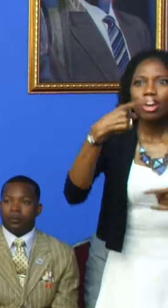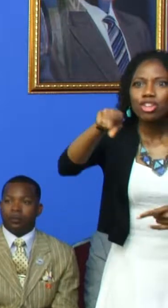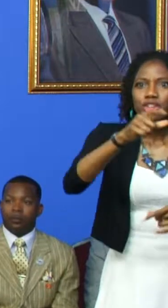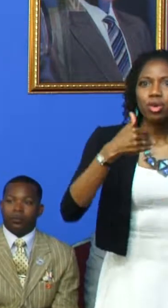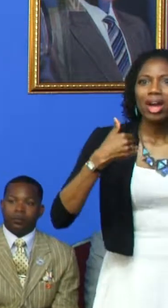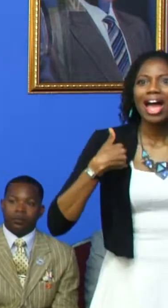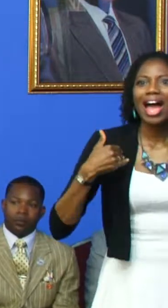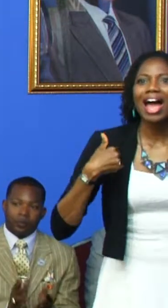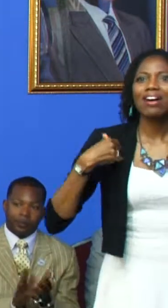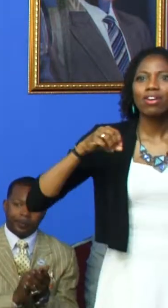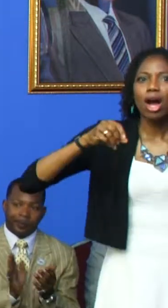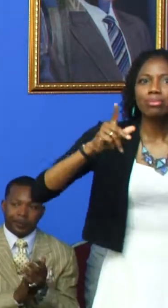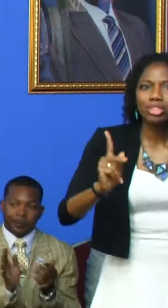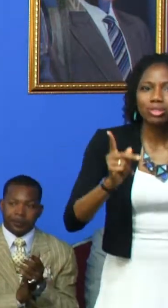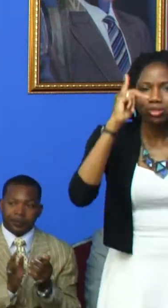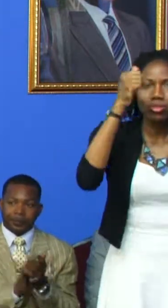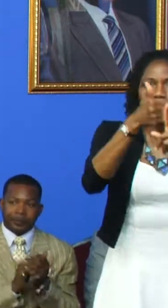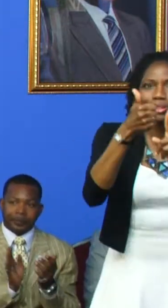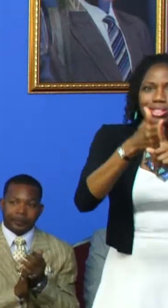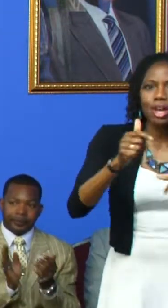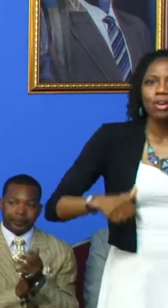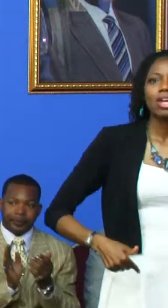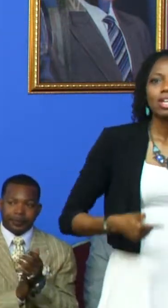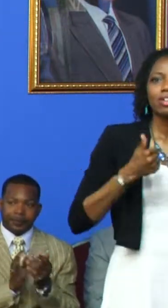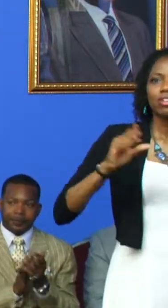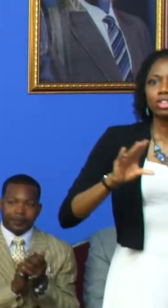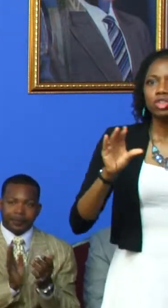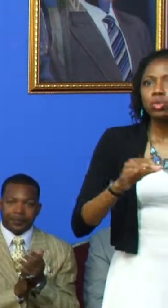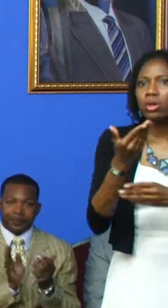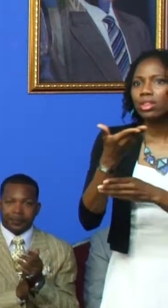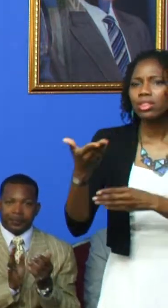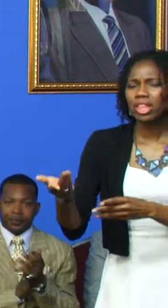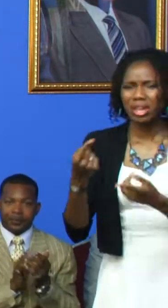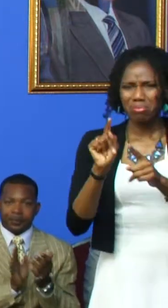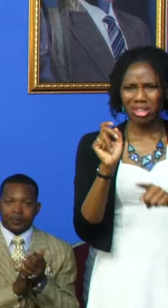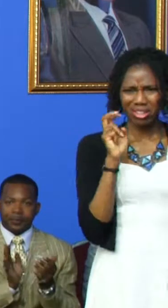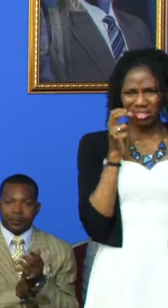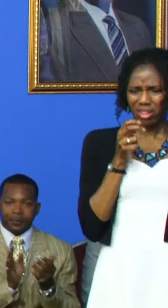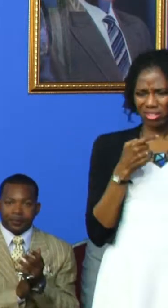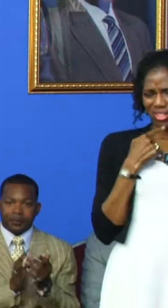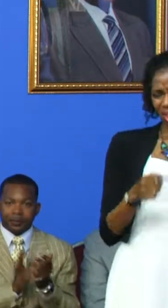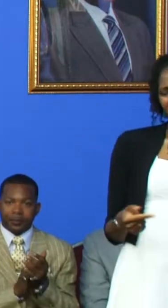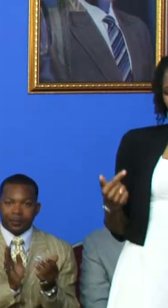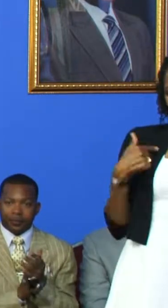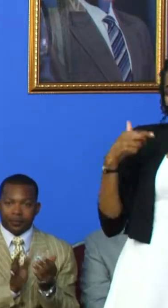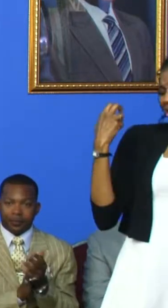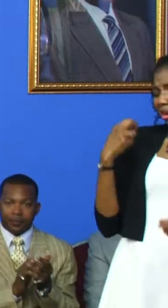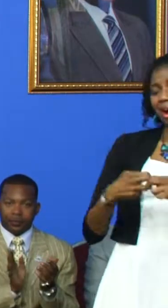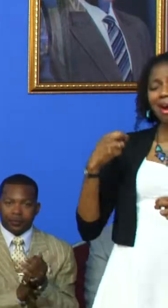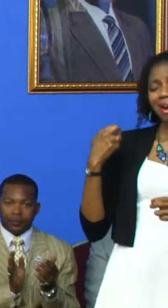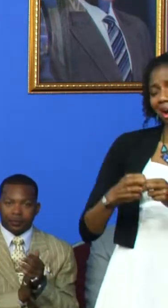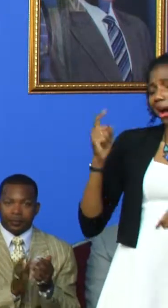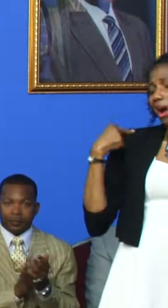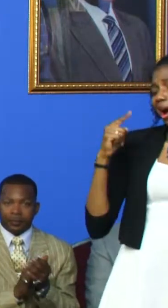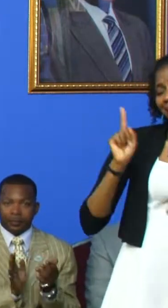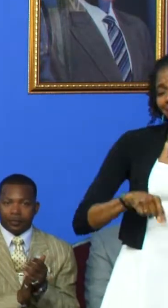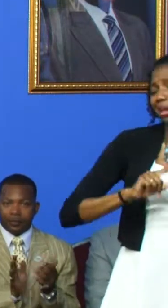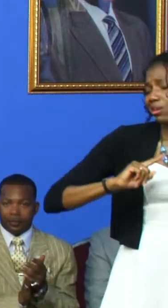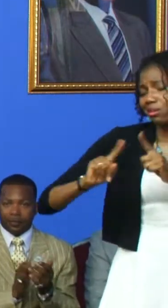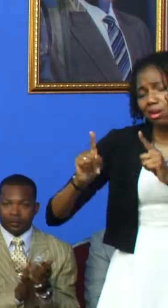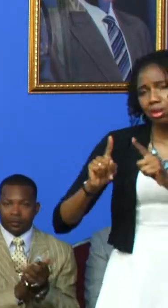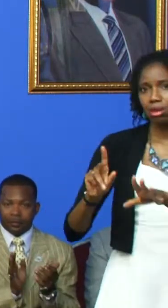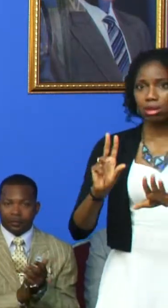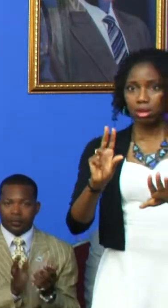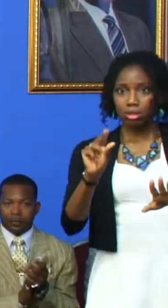living where you're living and doing what you're doing. And you got the nerve to talk about how hard it is for you to come.